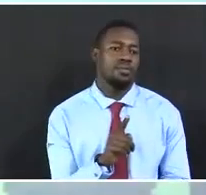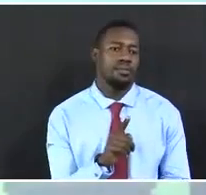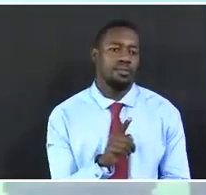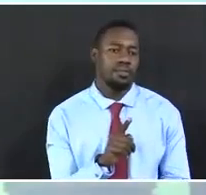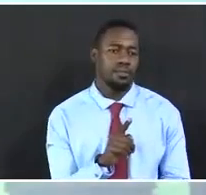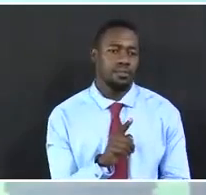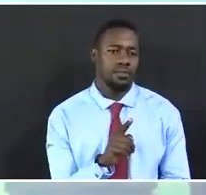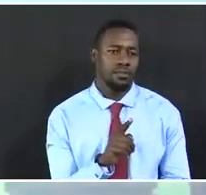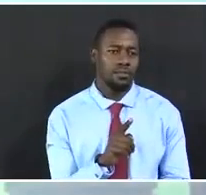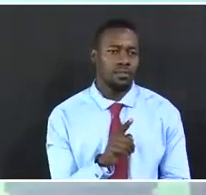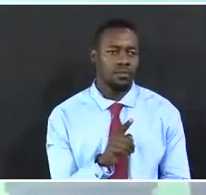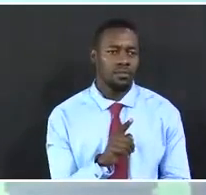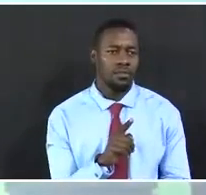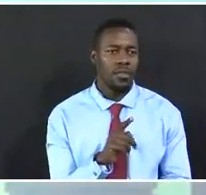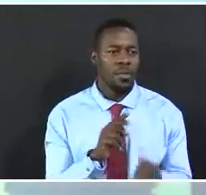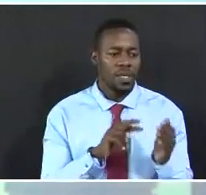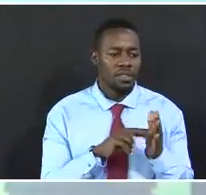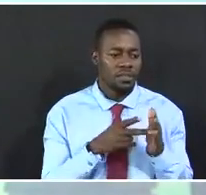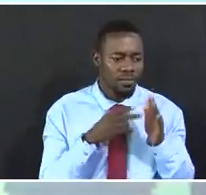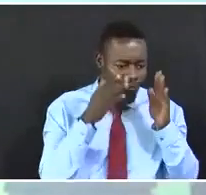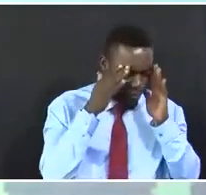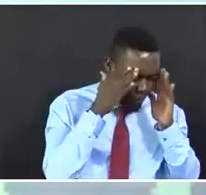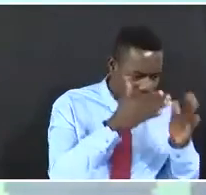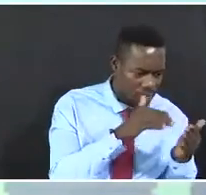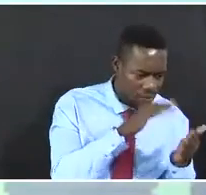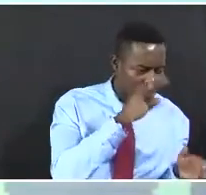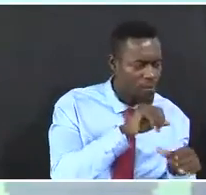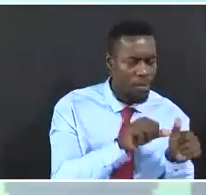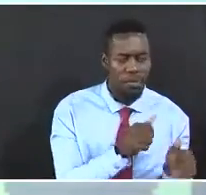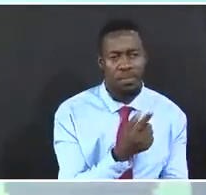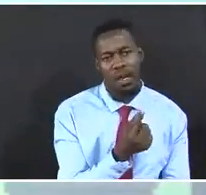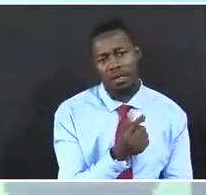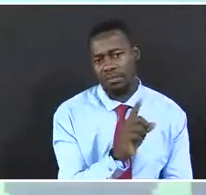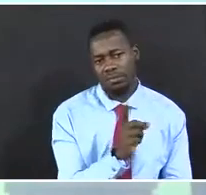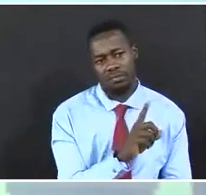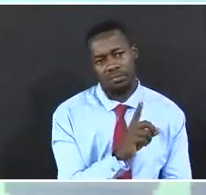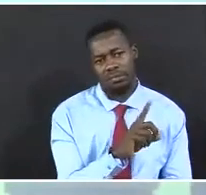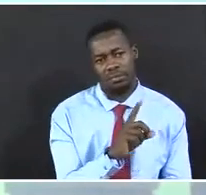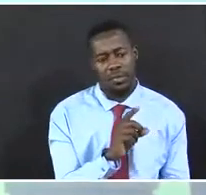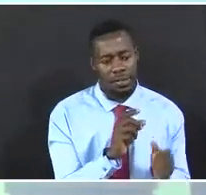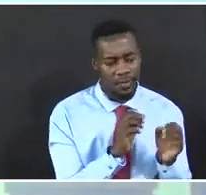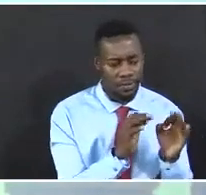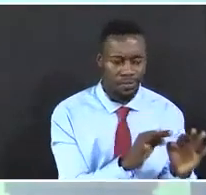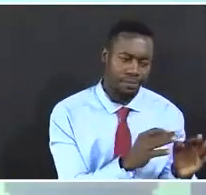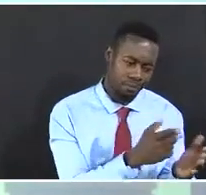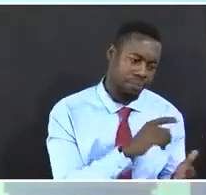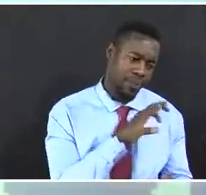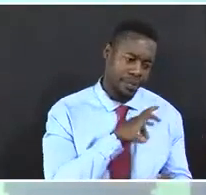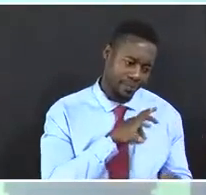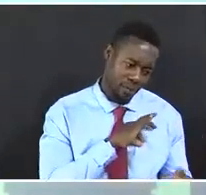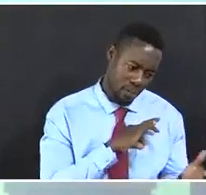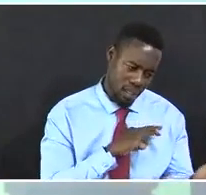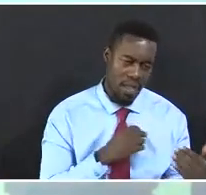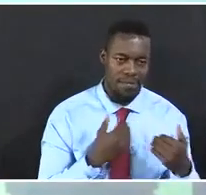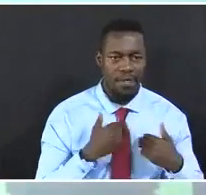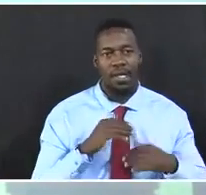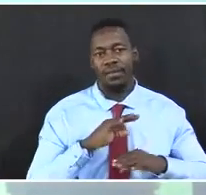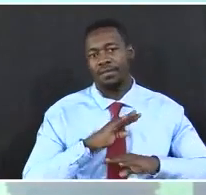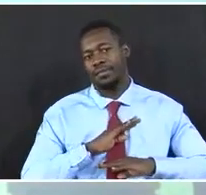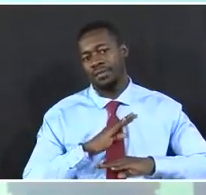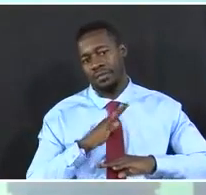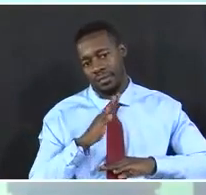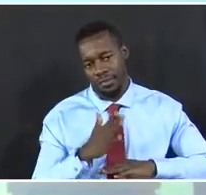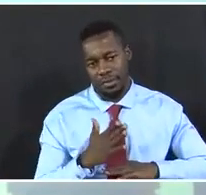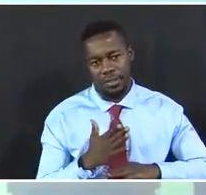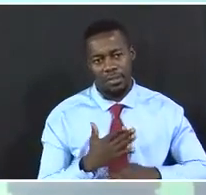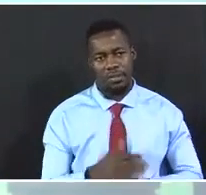becoming an obsession. One of these days they'll ask you to come and work on Sabbath, and I'm sure you will accept to do so.